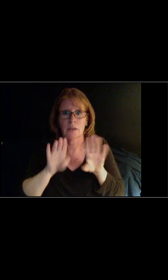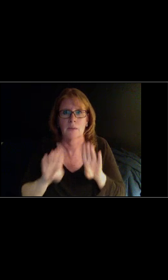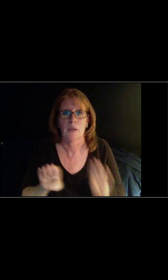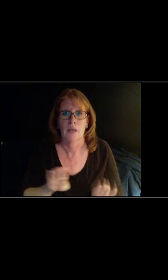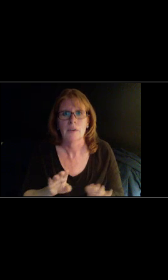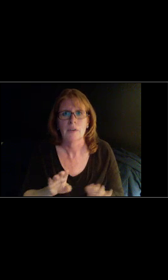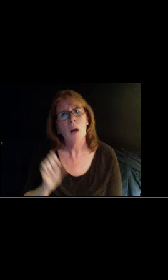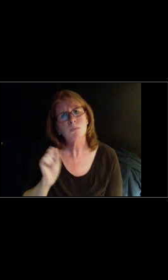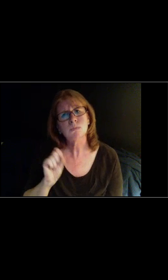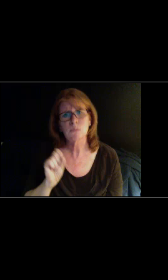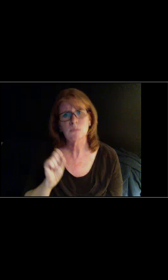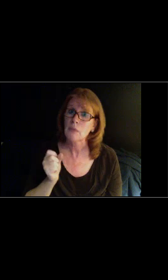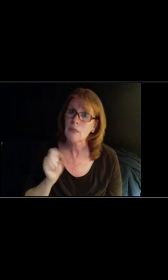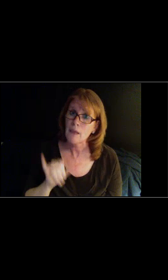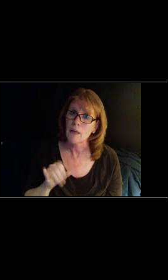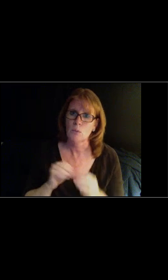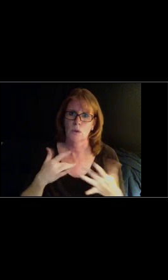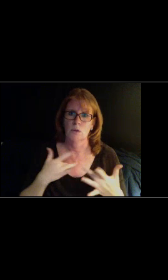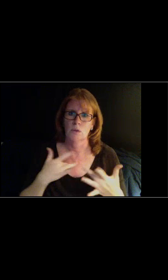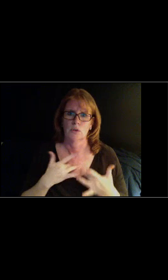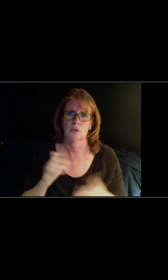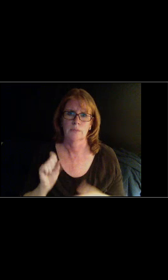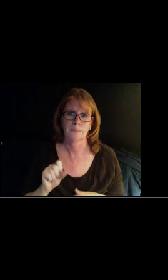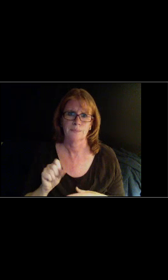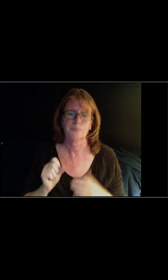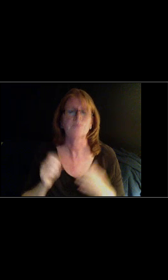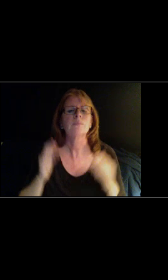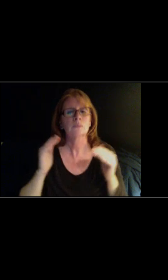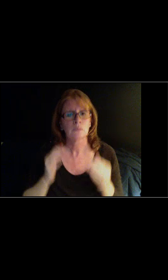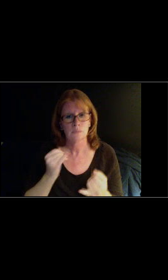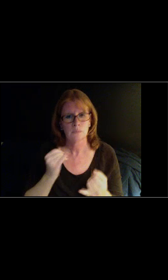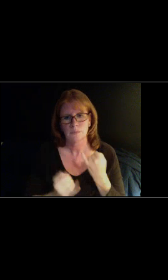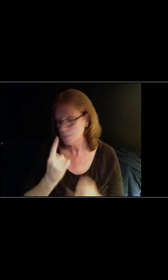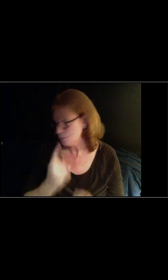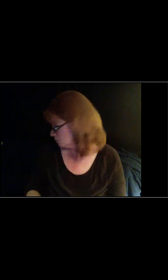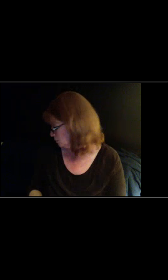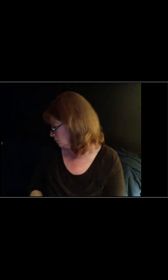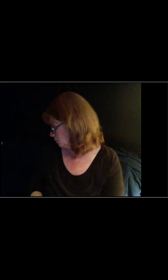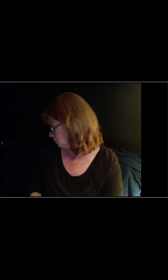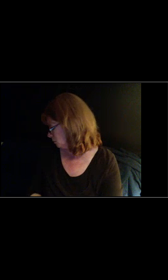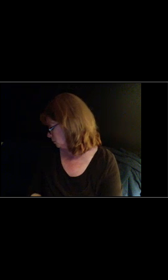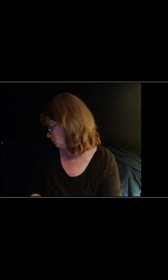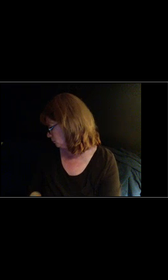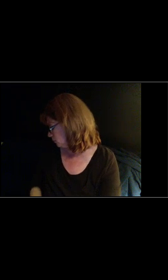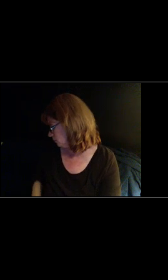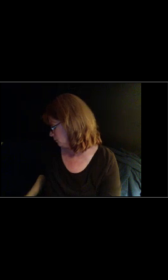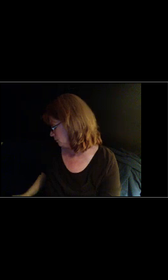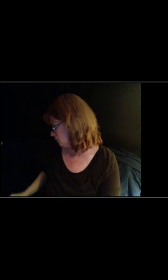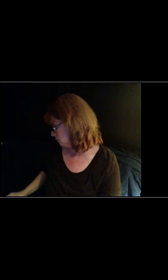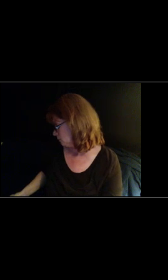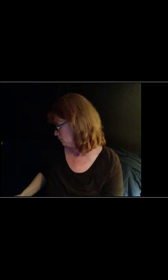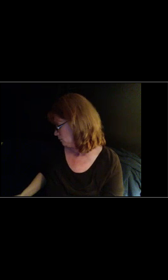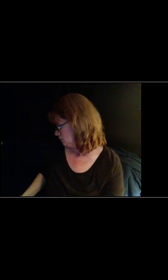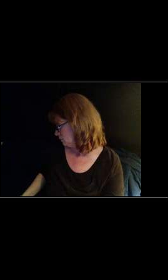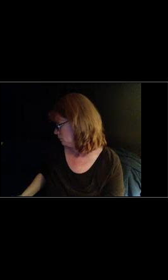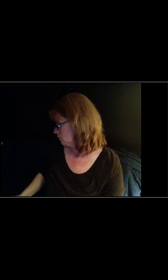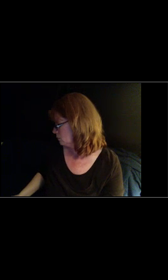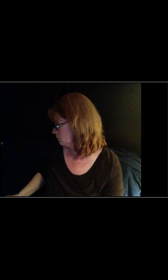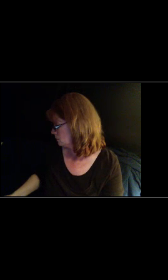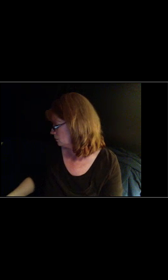to follow the same standards, expectations, and behavior in every situation. That is an issue of concern. And then the